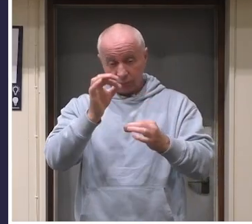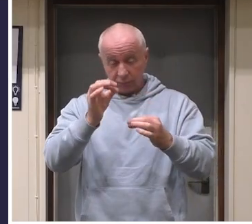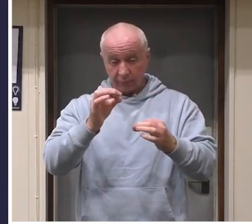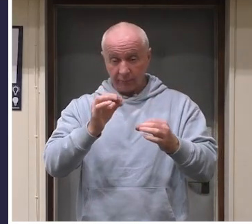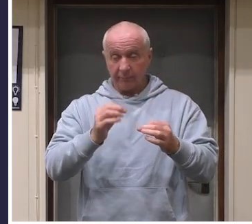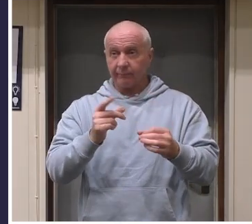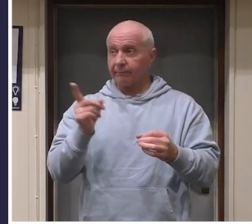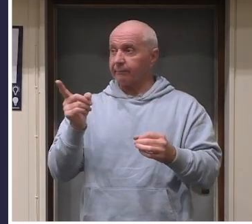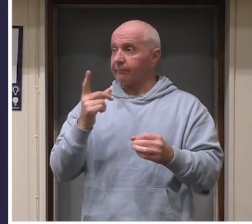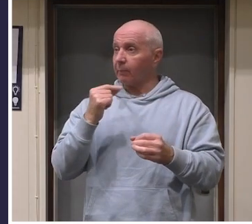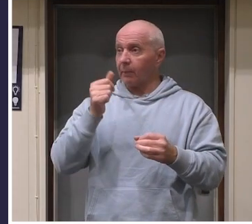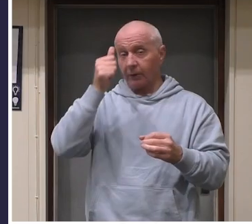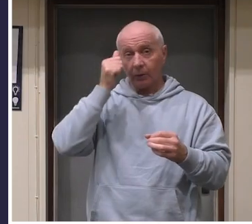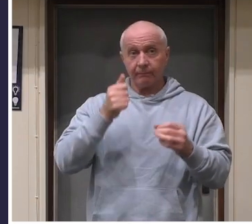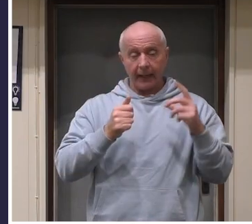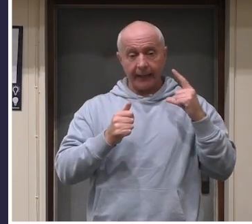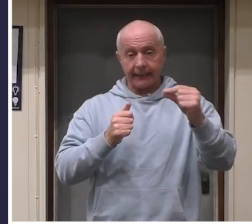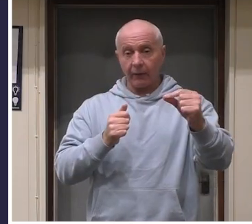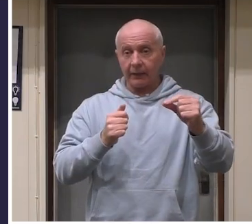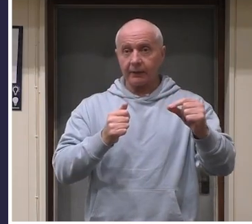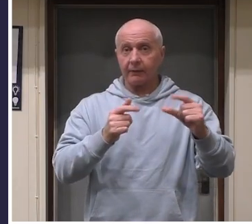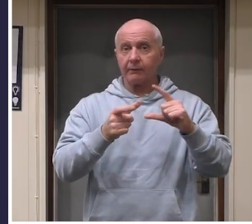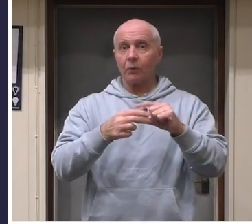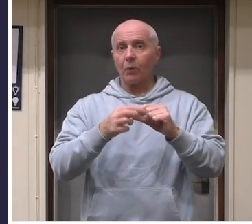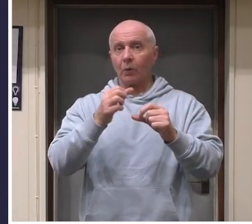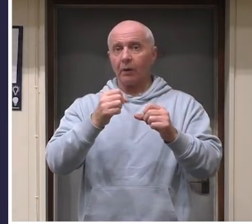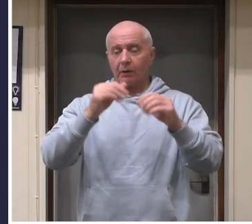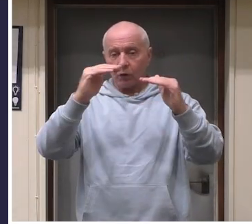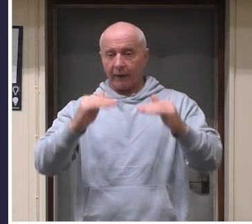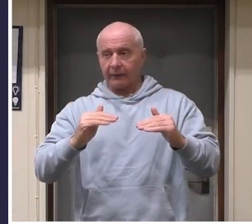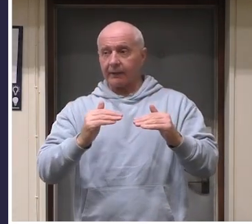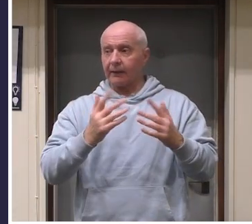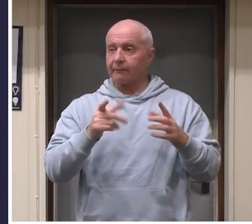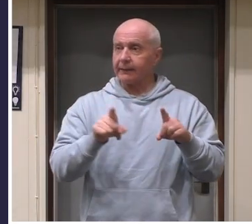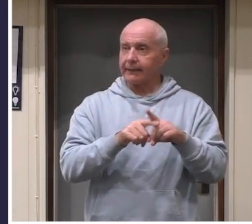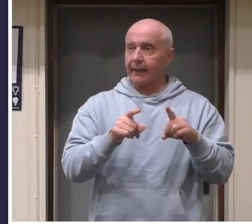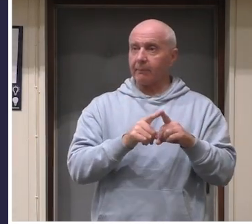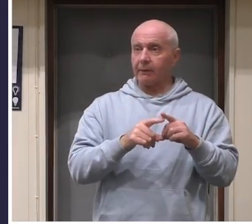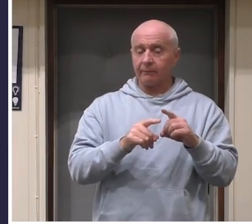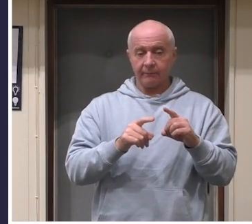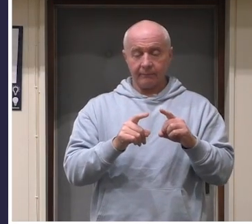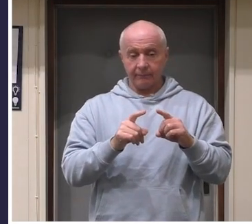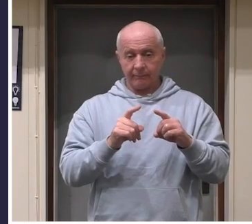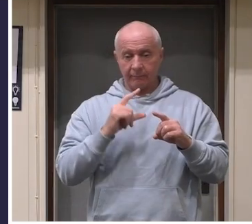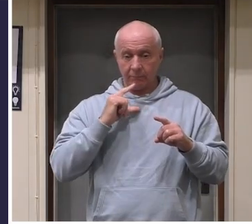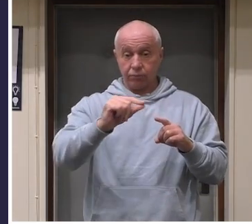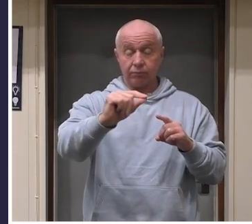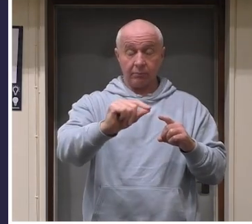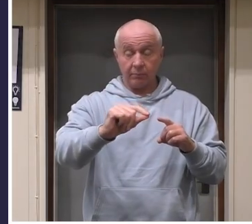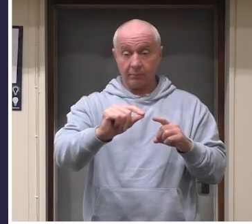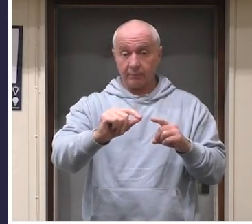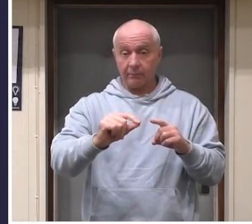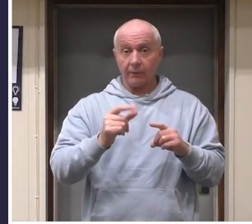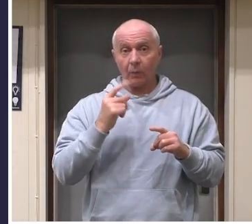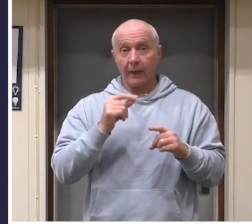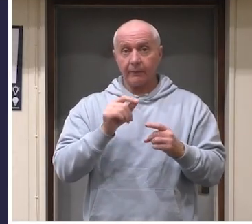You probably know that acceleration due to gravity is an acceleration, so it's just like acceleration sensing, really. And when you